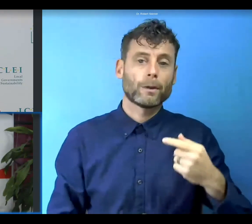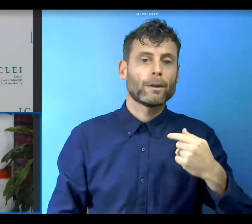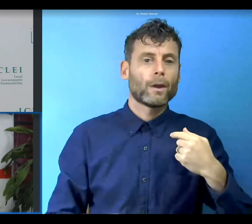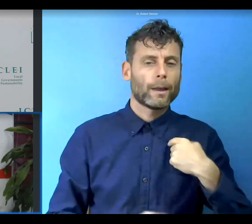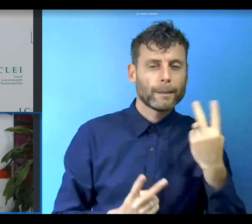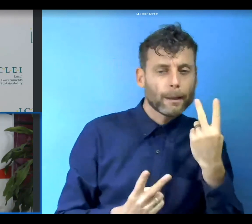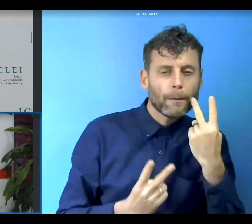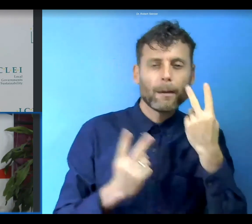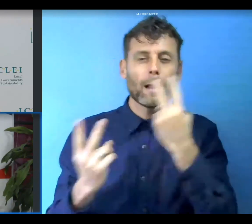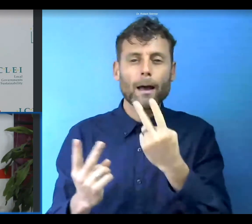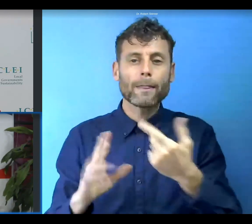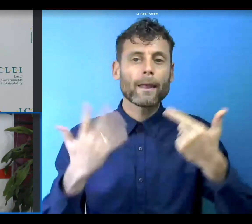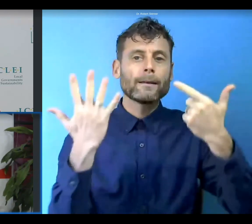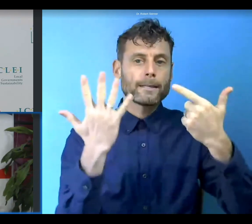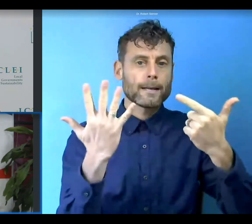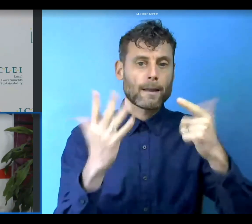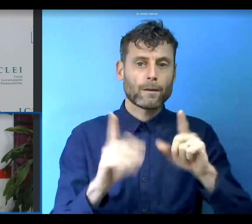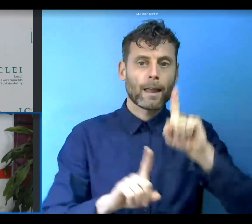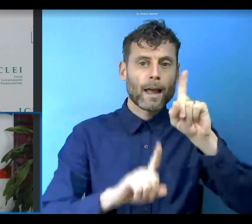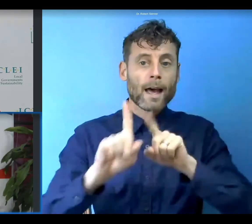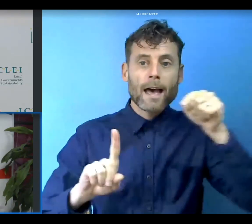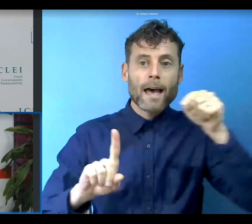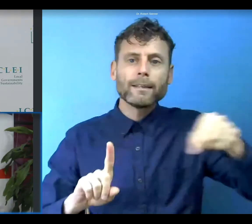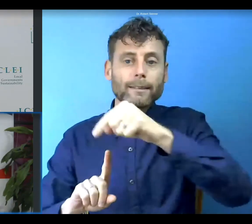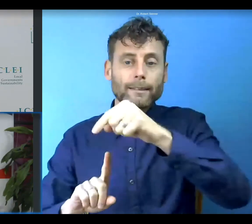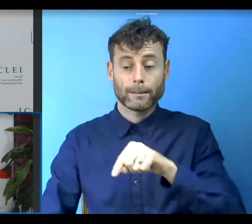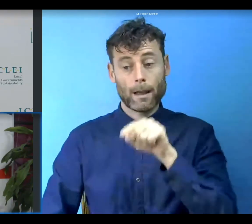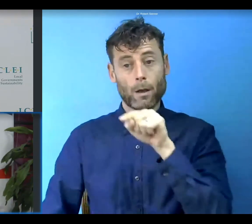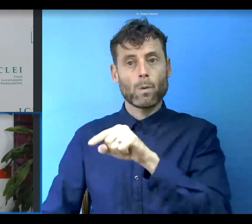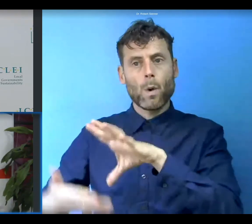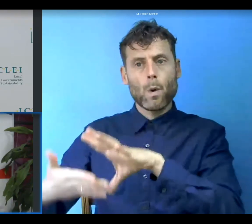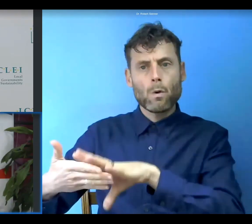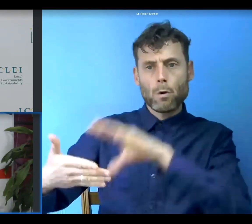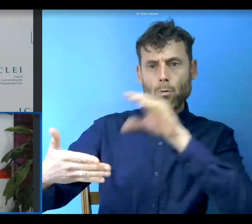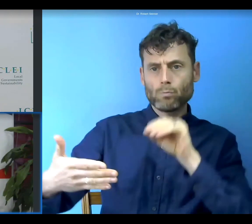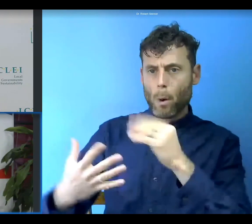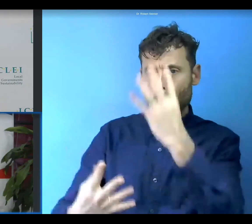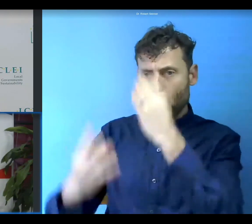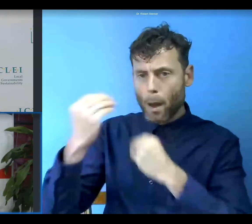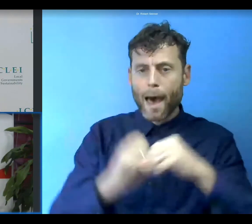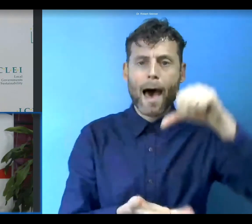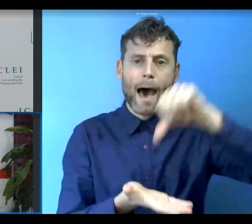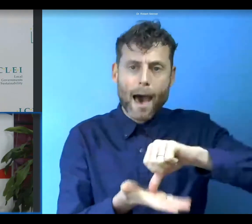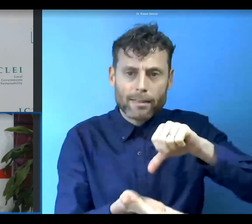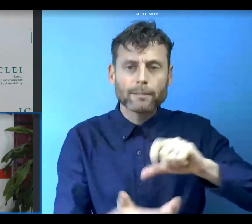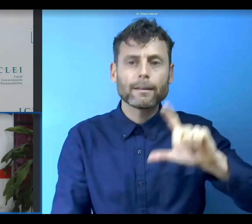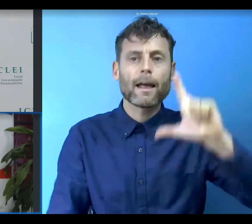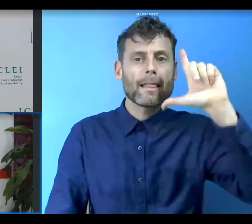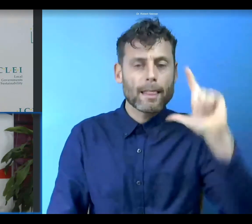cities with the experience narrated by Athens, Liverpool,